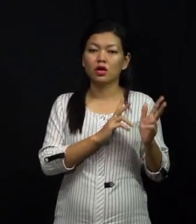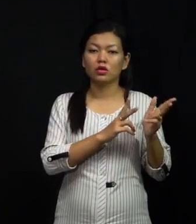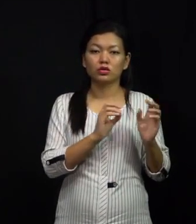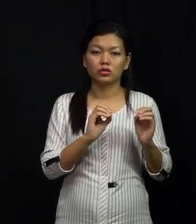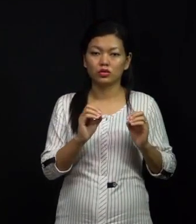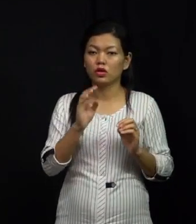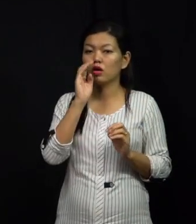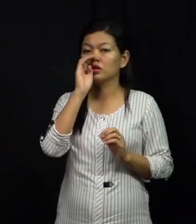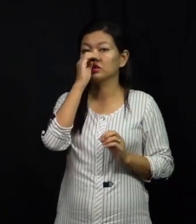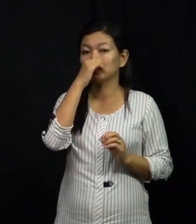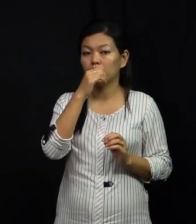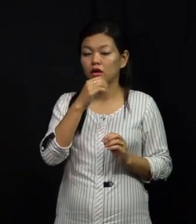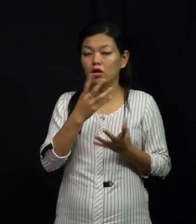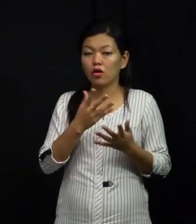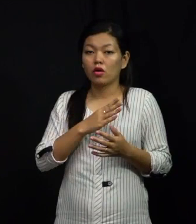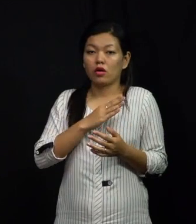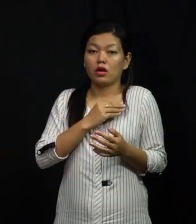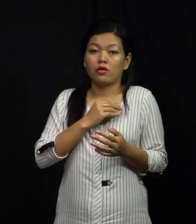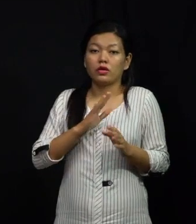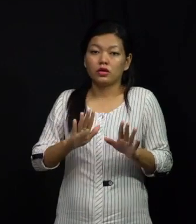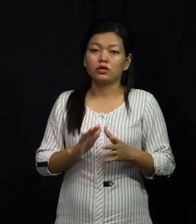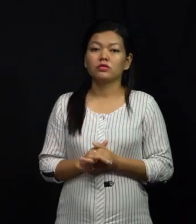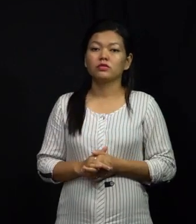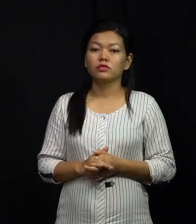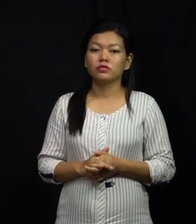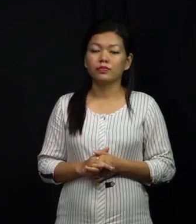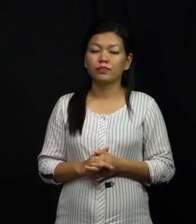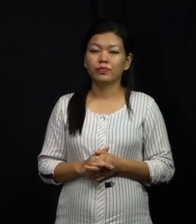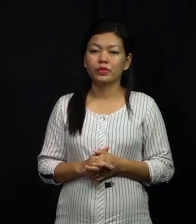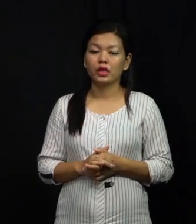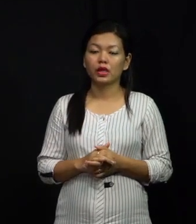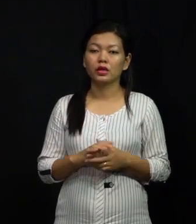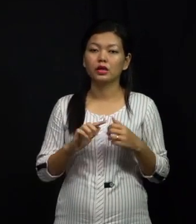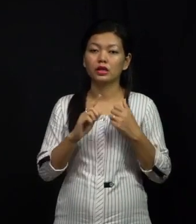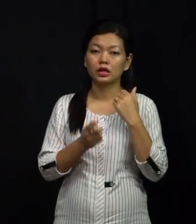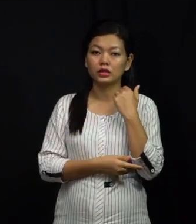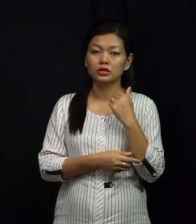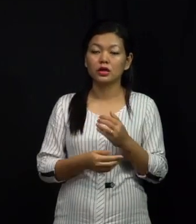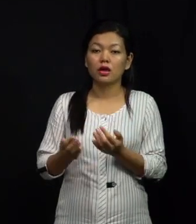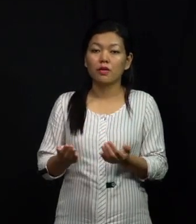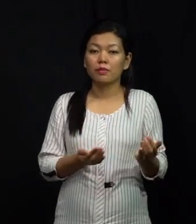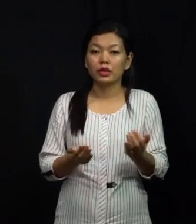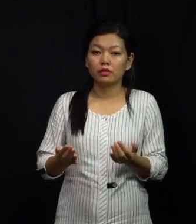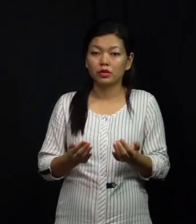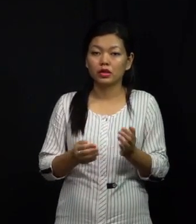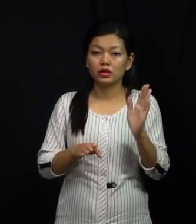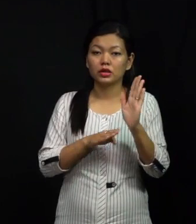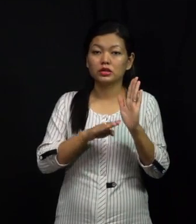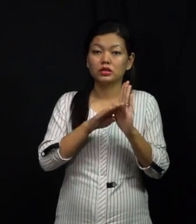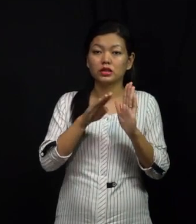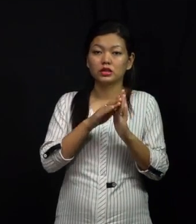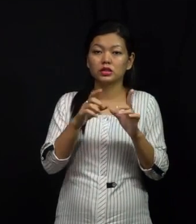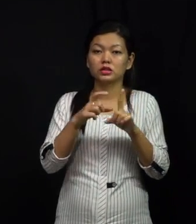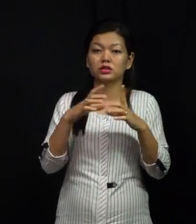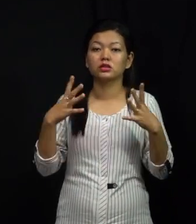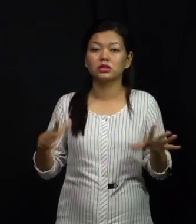very hazardous or a dangerous stage. Why is that so? Because see, if the baby is left alone, then he or